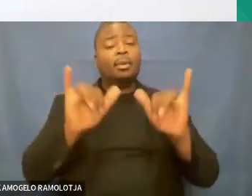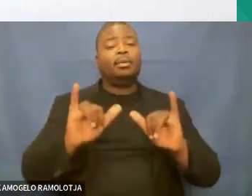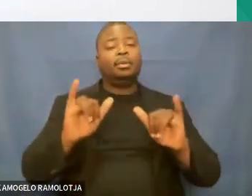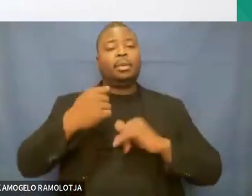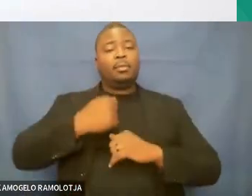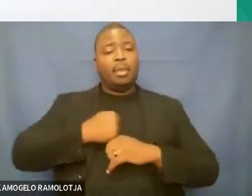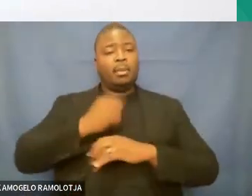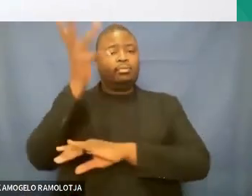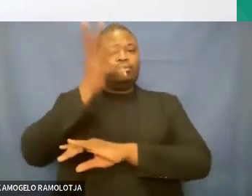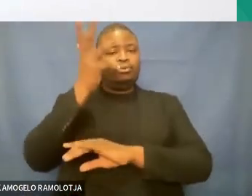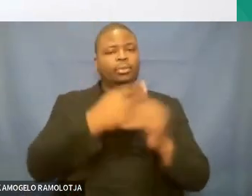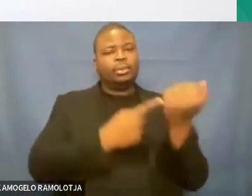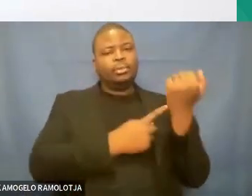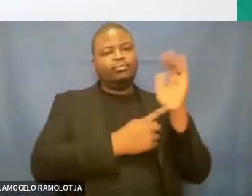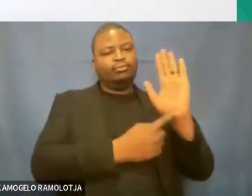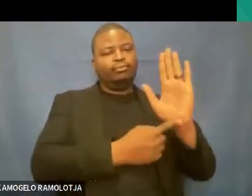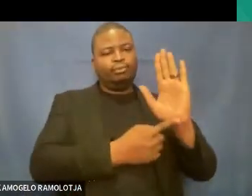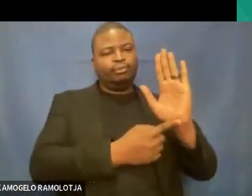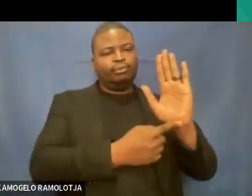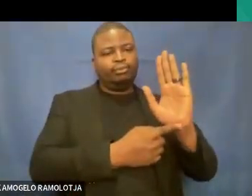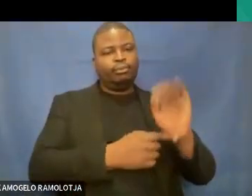appear.